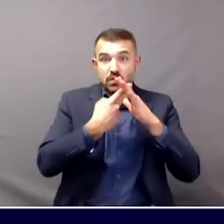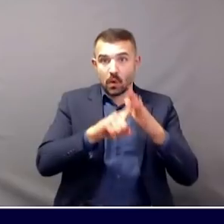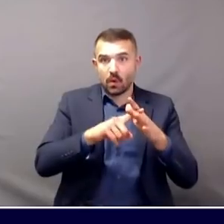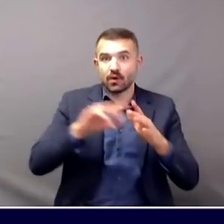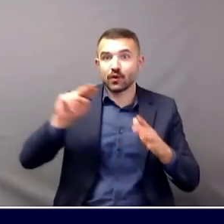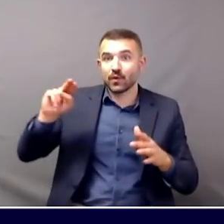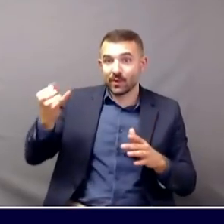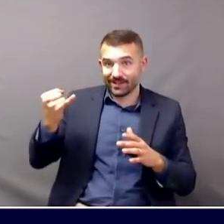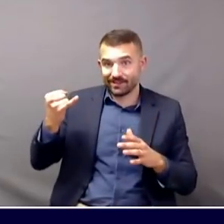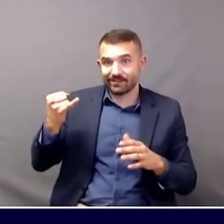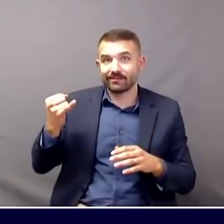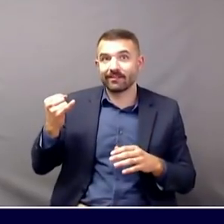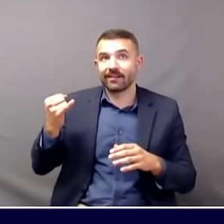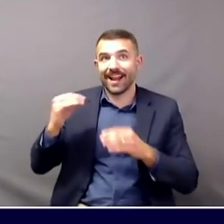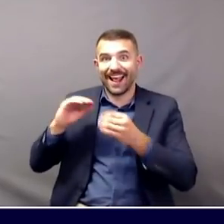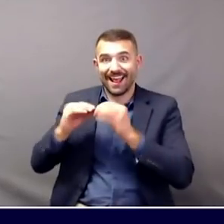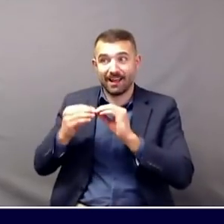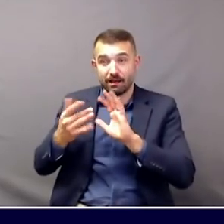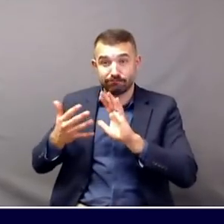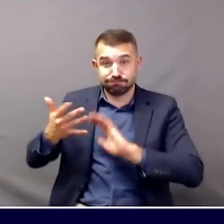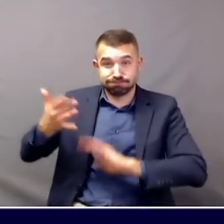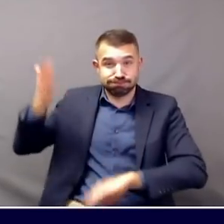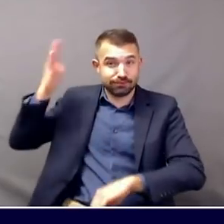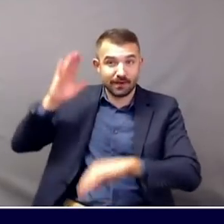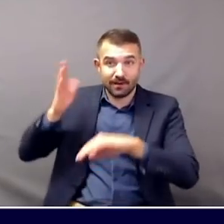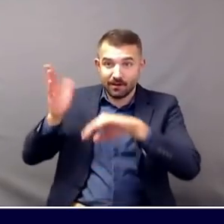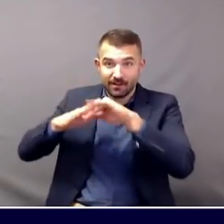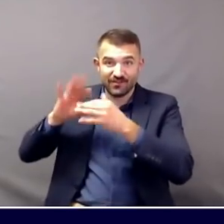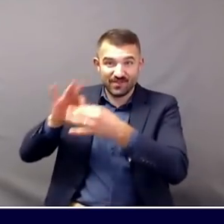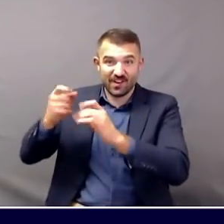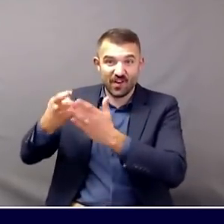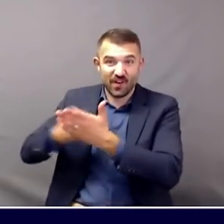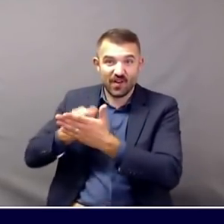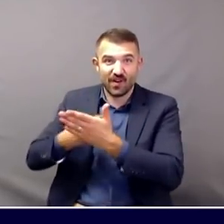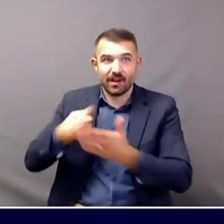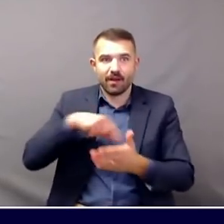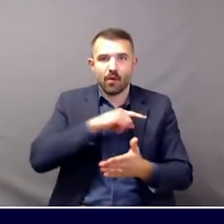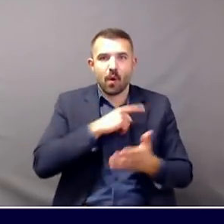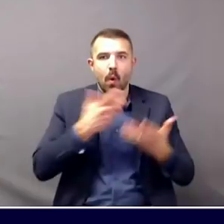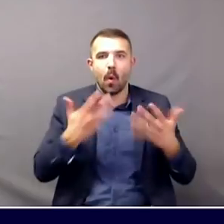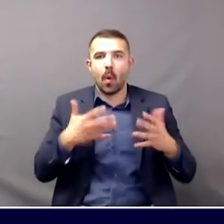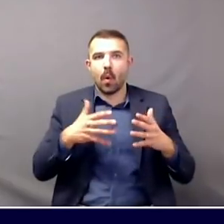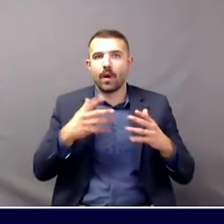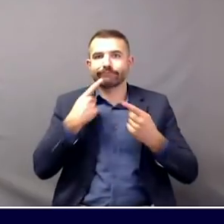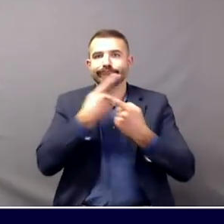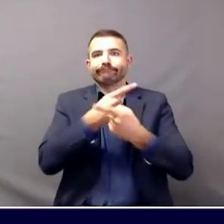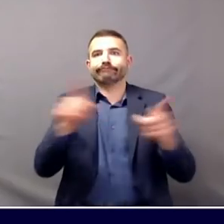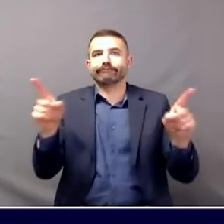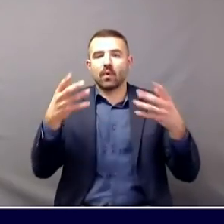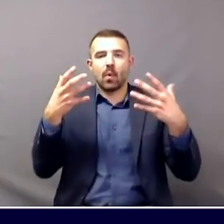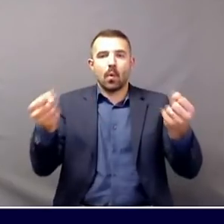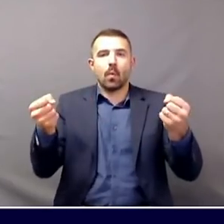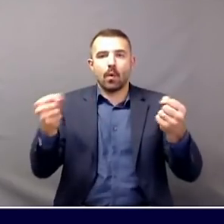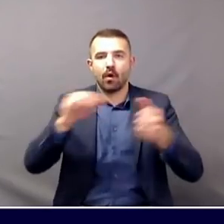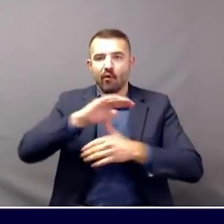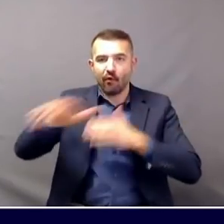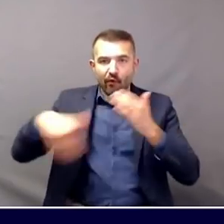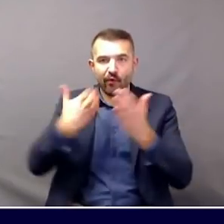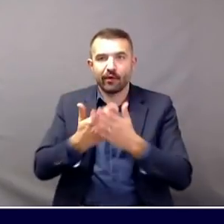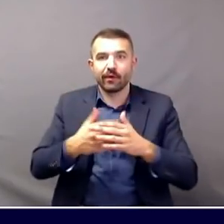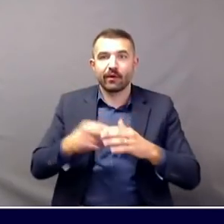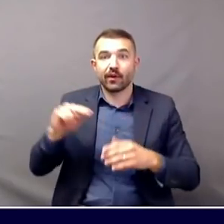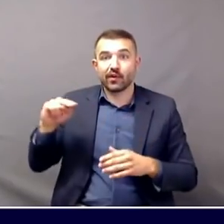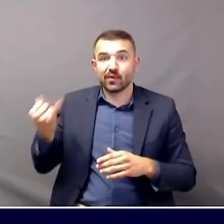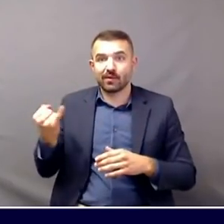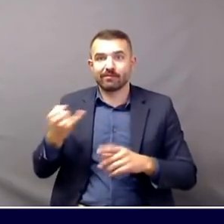our policy independent of that activity. We joined on because we do think that having regional approaches where possible and feasible is